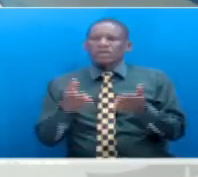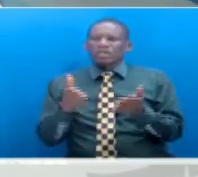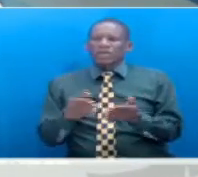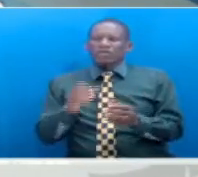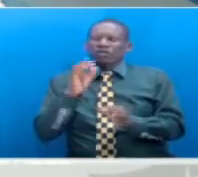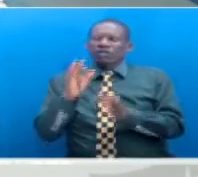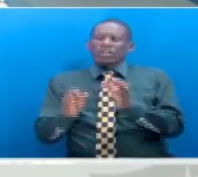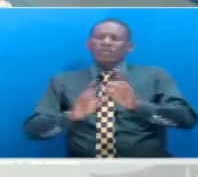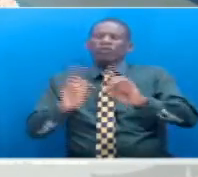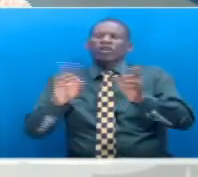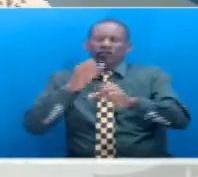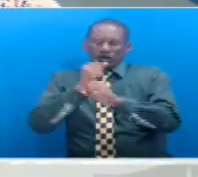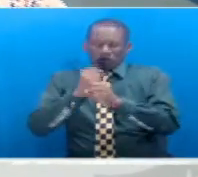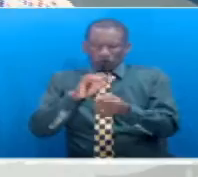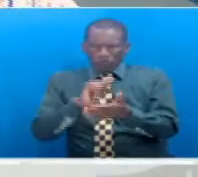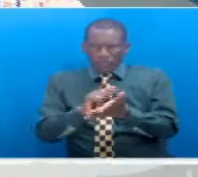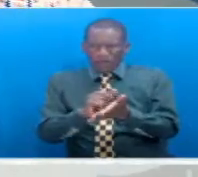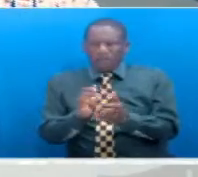Failure to that,